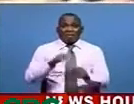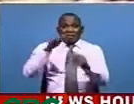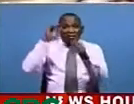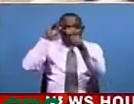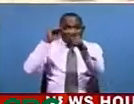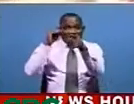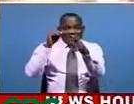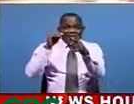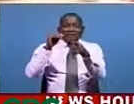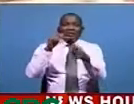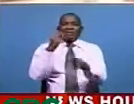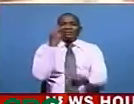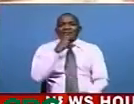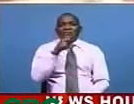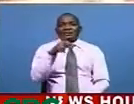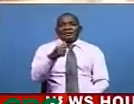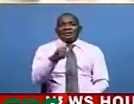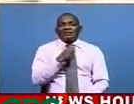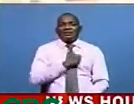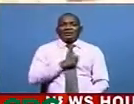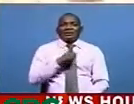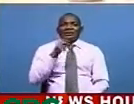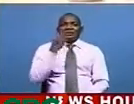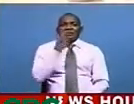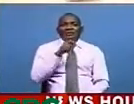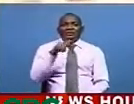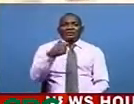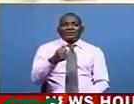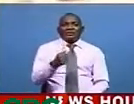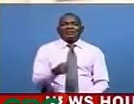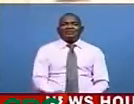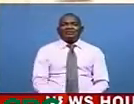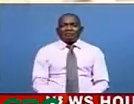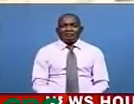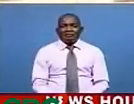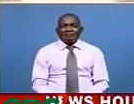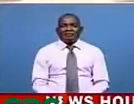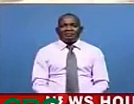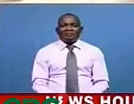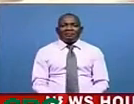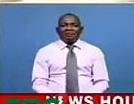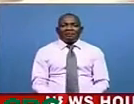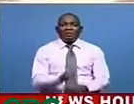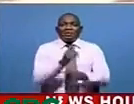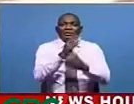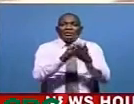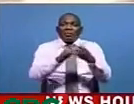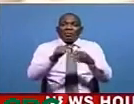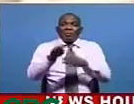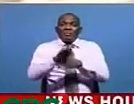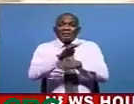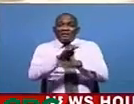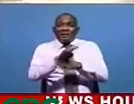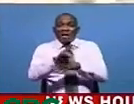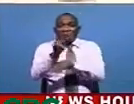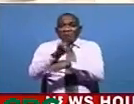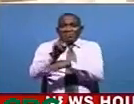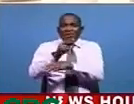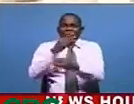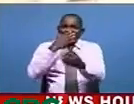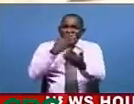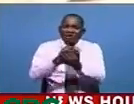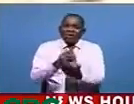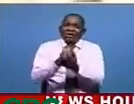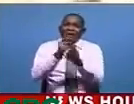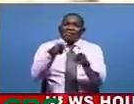afọbọ na o ba mi a mo yin akọkọ o yẹ bawo no ko mi no tu no kase no tu mọ mọ na fẹ future. No, unye